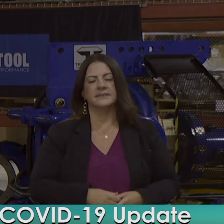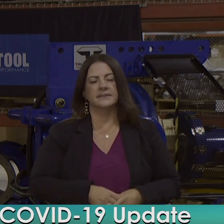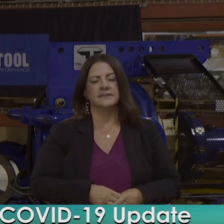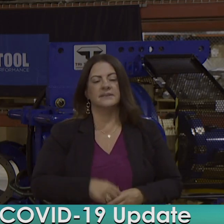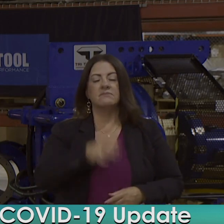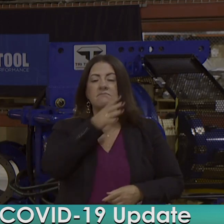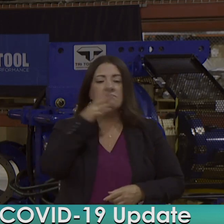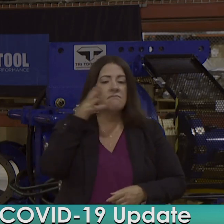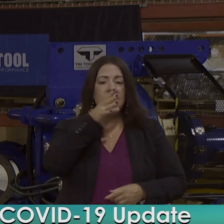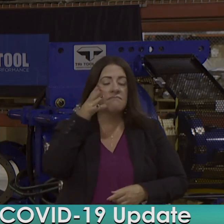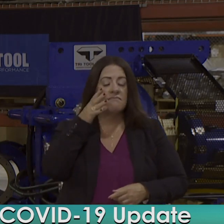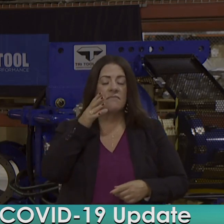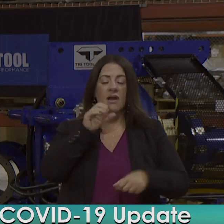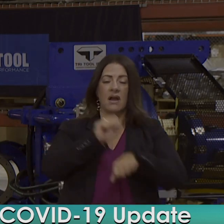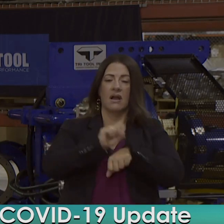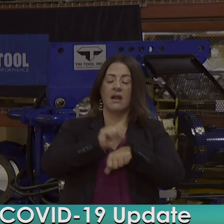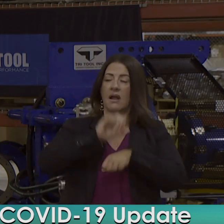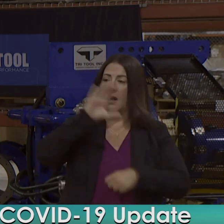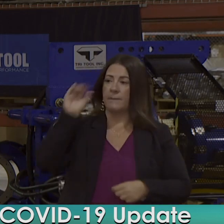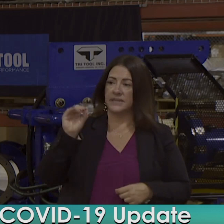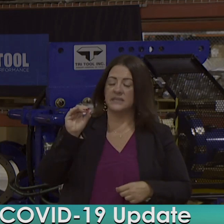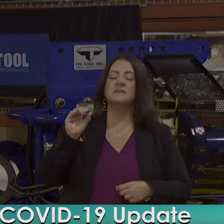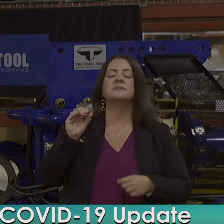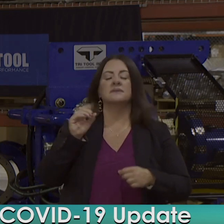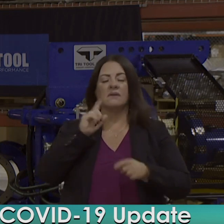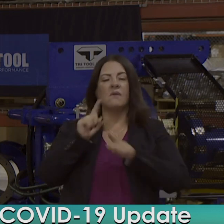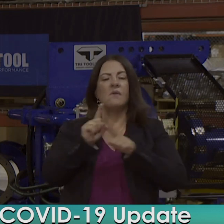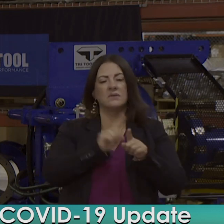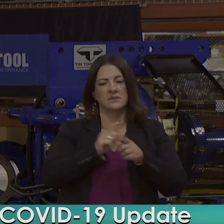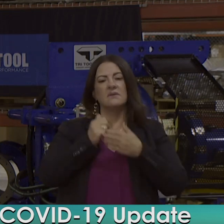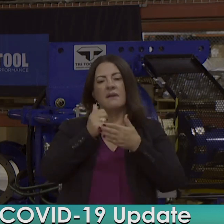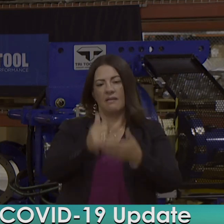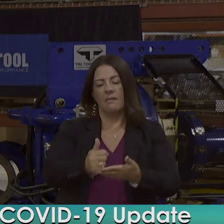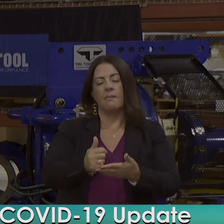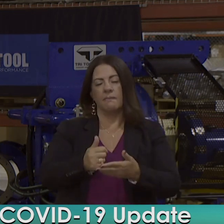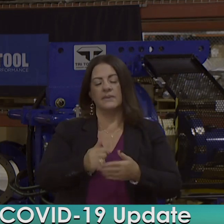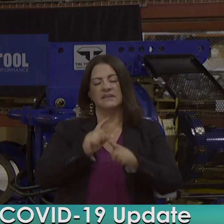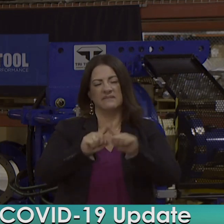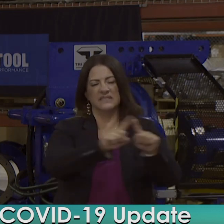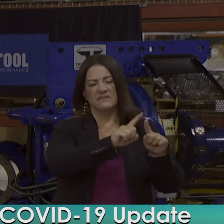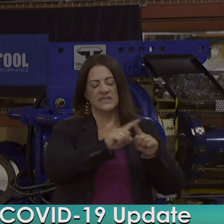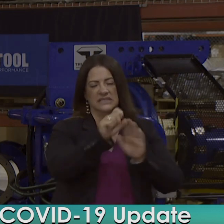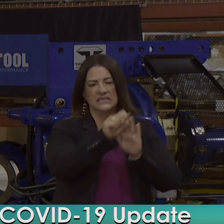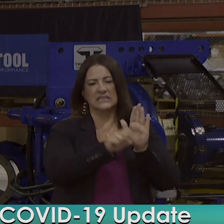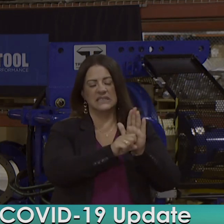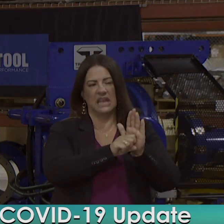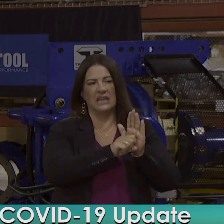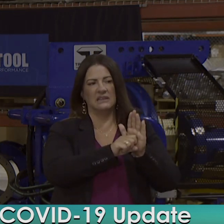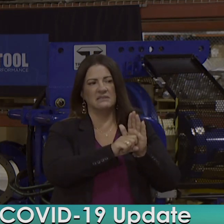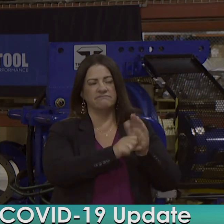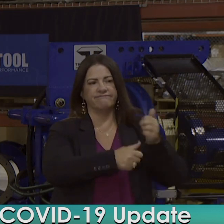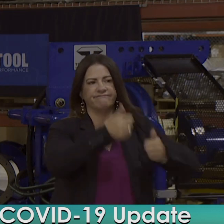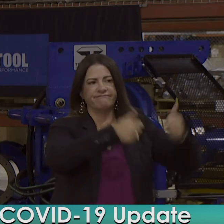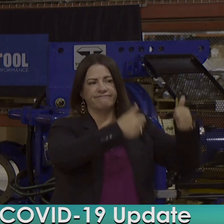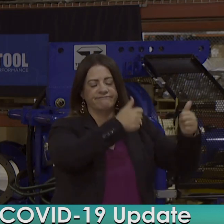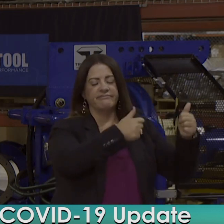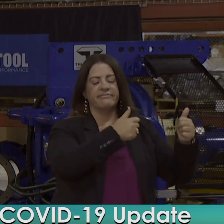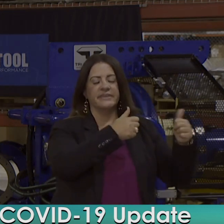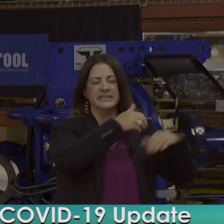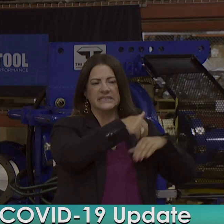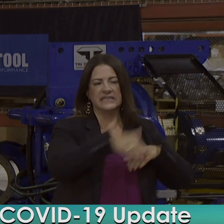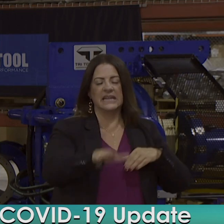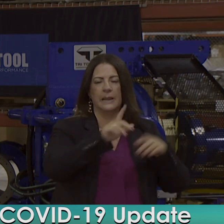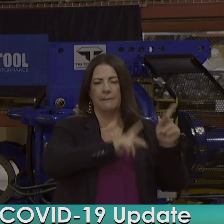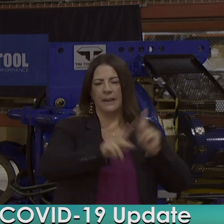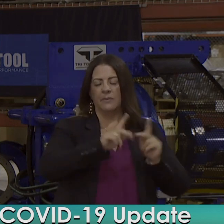partners and additional partnerships from state agencies that are now helping support the cause of mitigating the